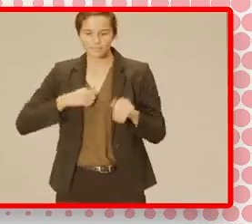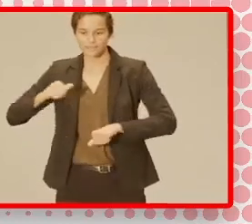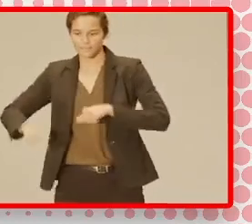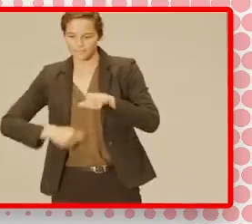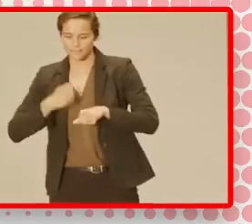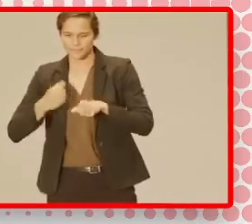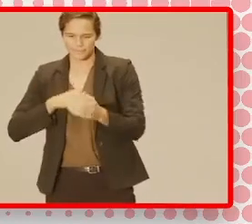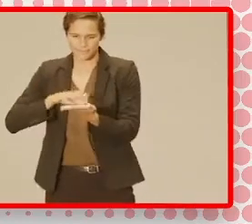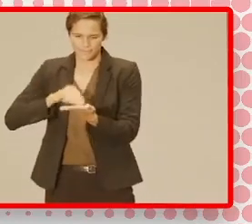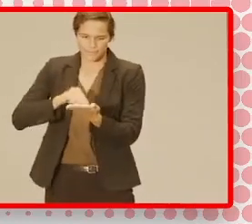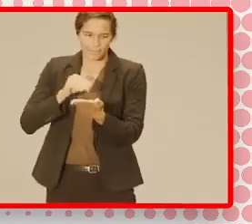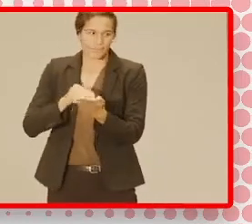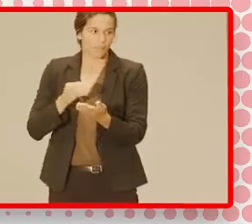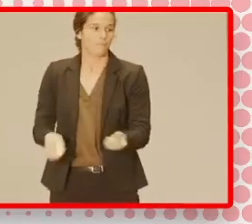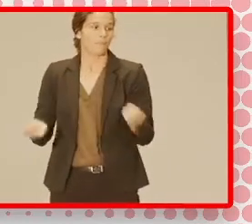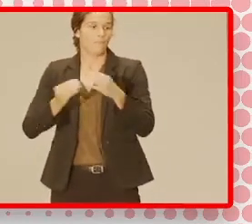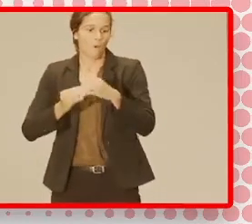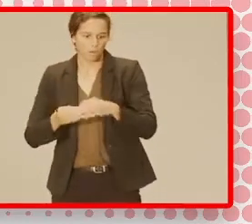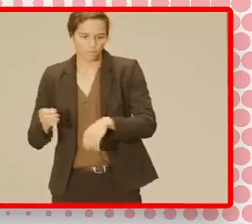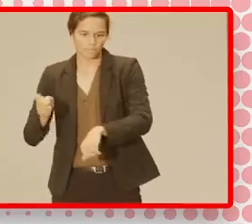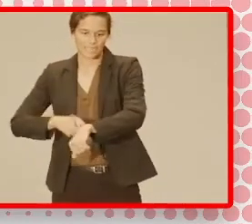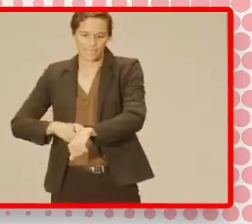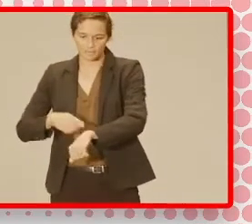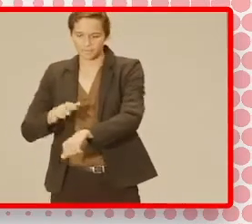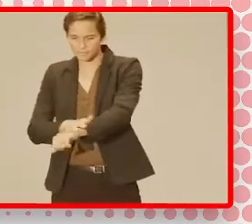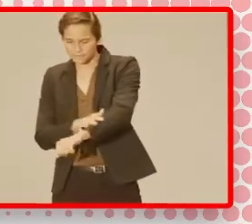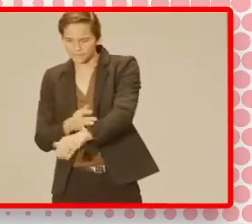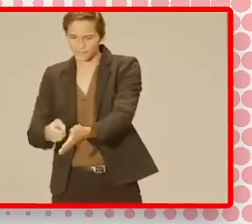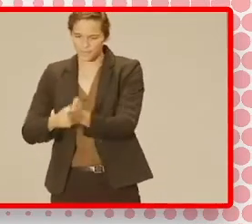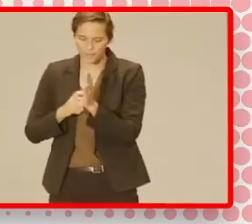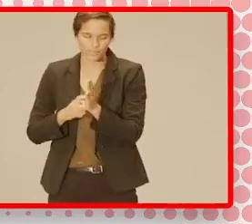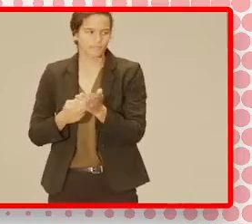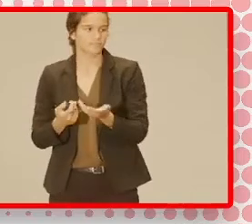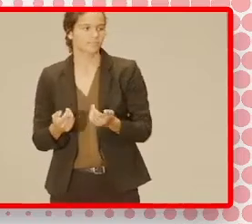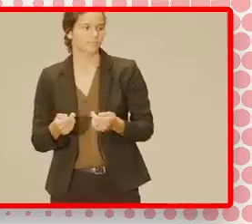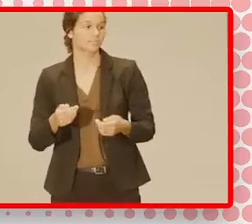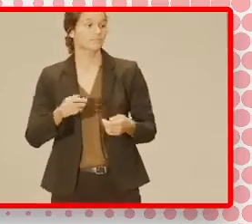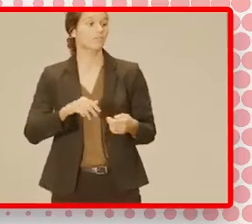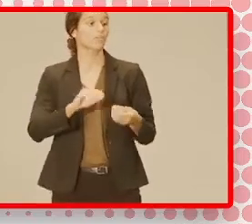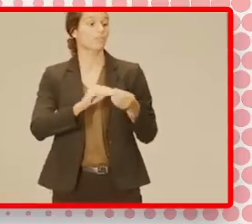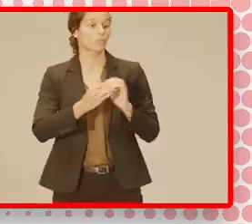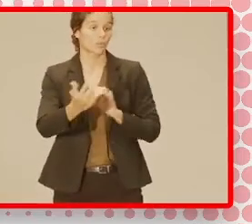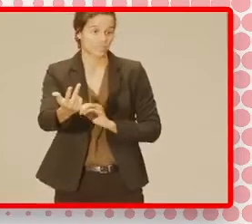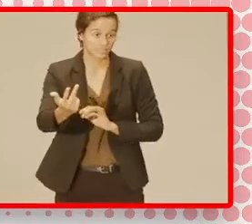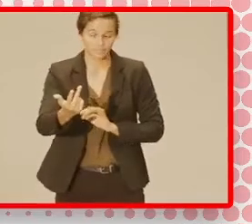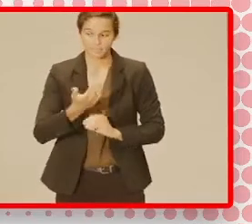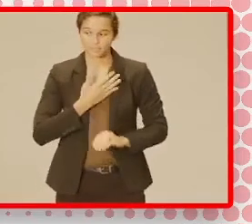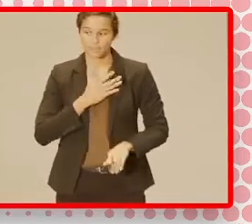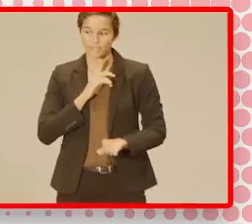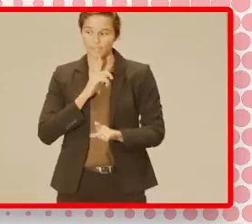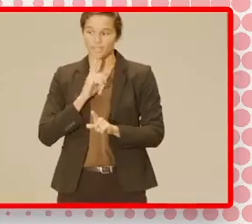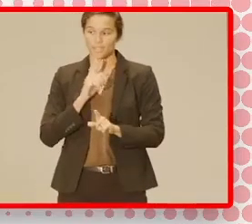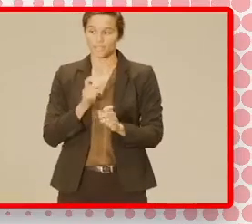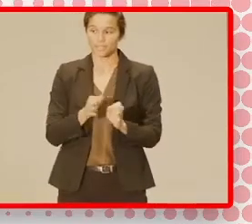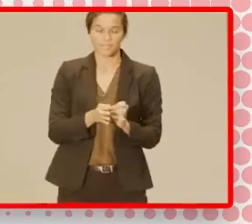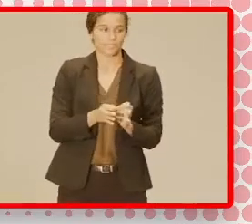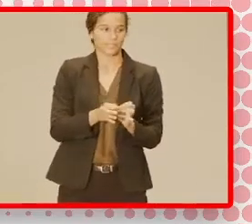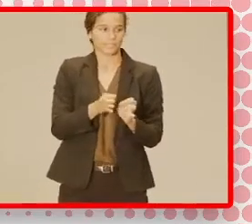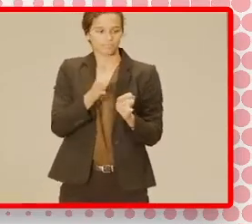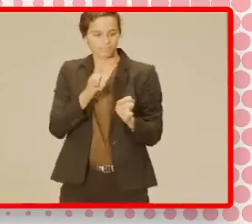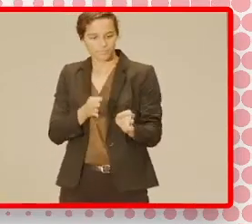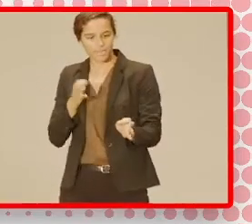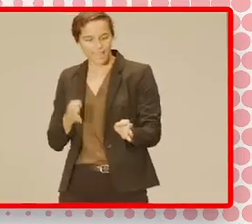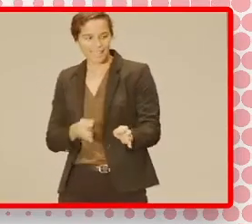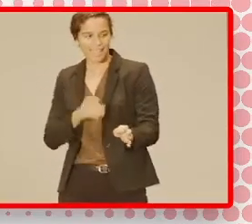learn. Number 3, delayed reaction means I can't ride a